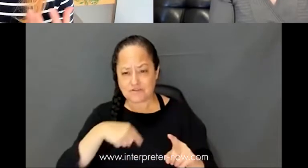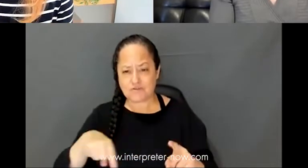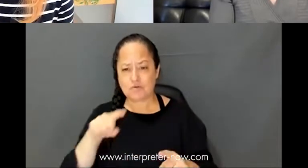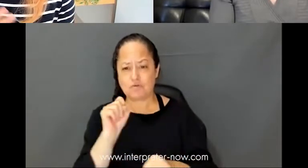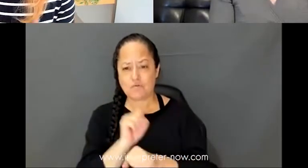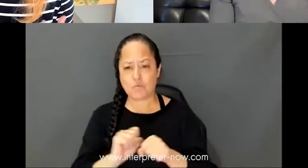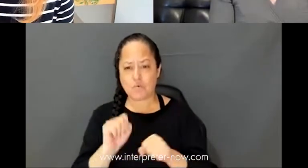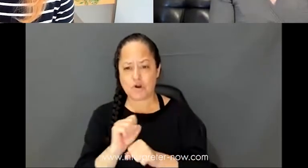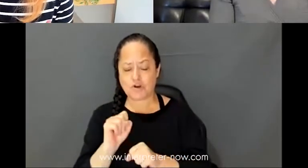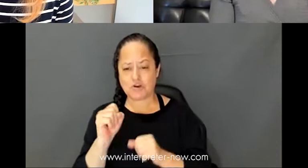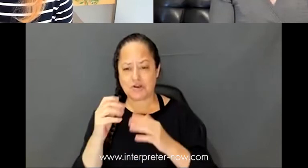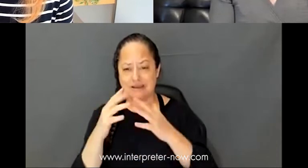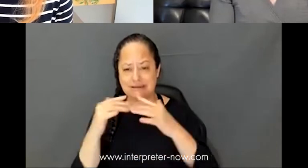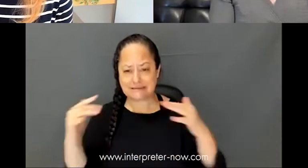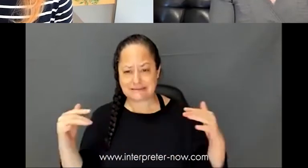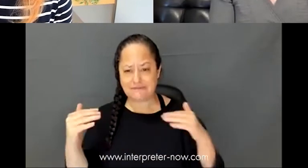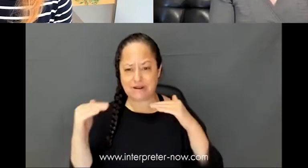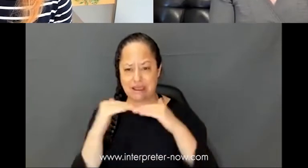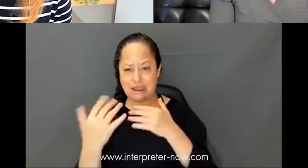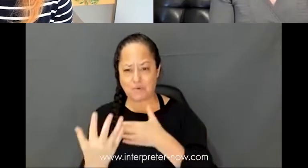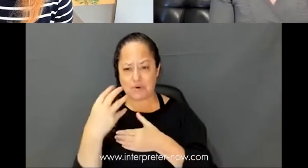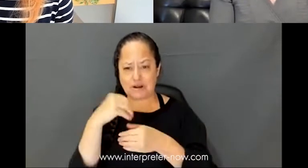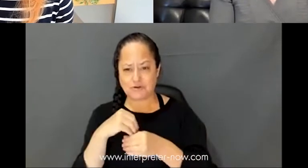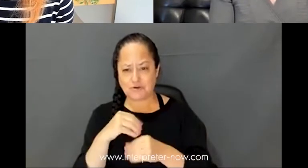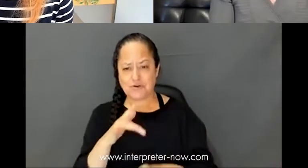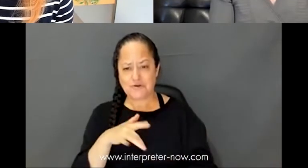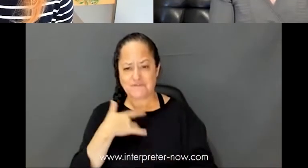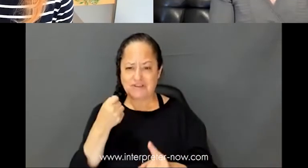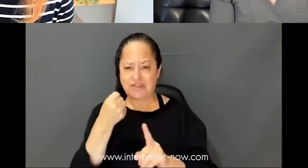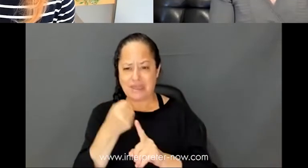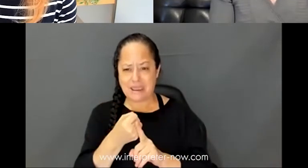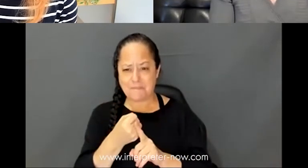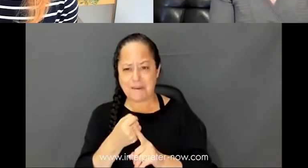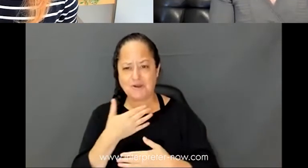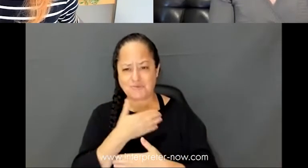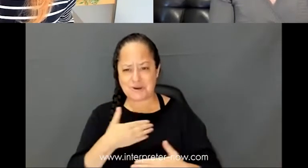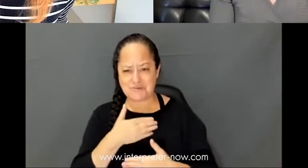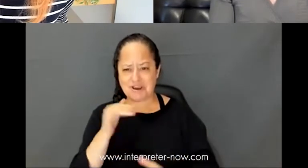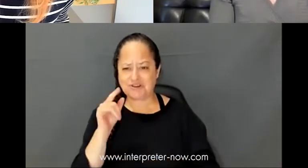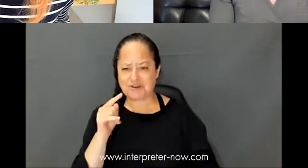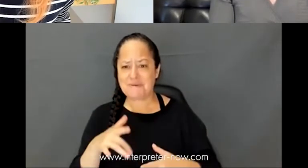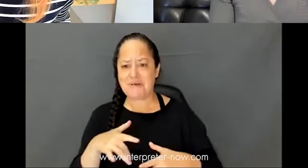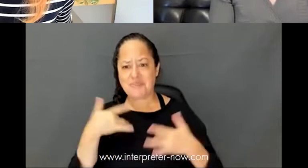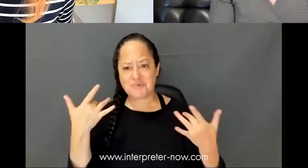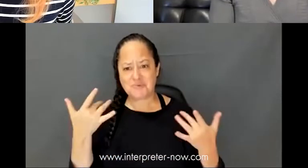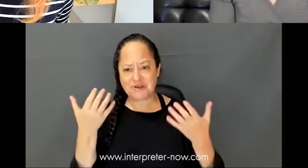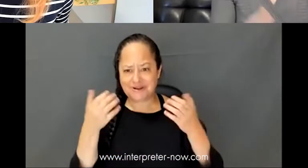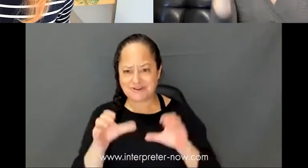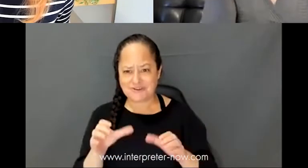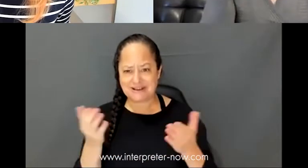on diversity, equity, and inclusion to really build and grow our impact. So I appreciate you. I'm thrilled I had a chance to be here.